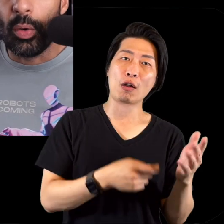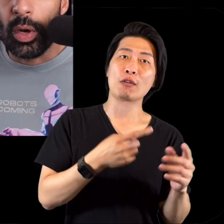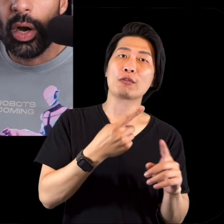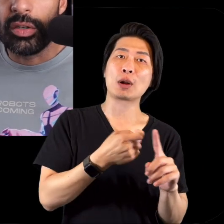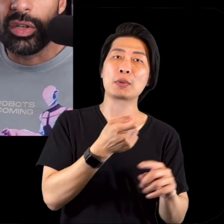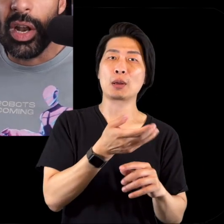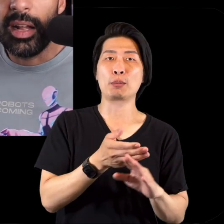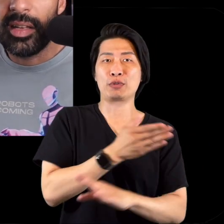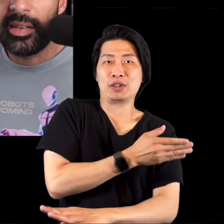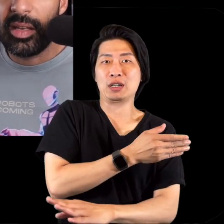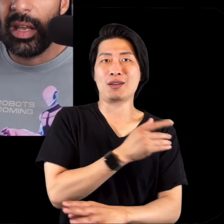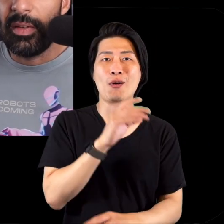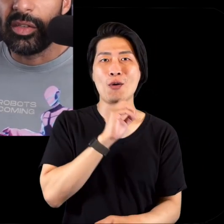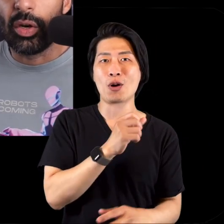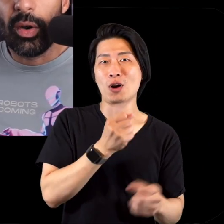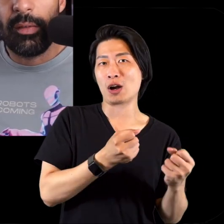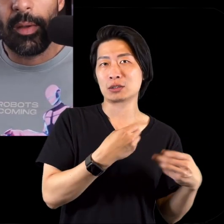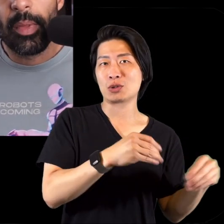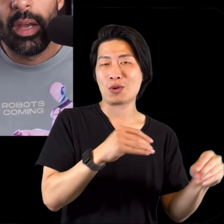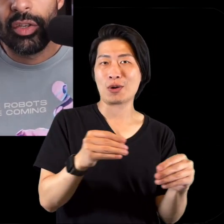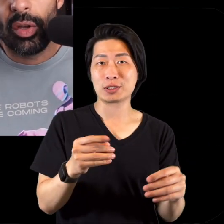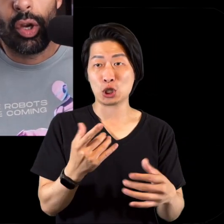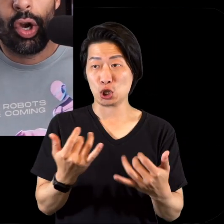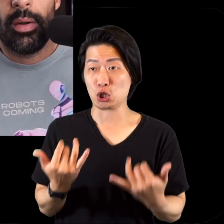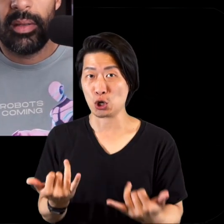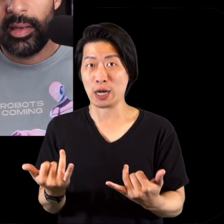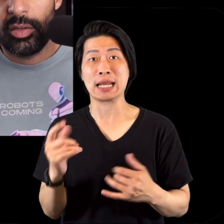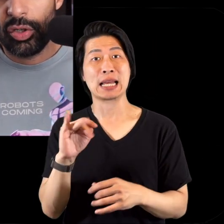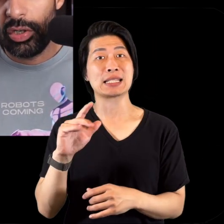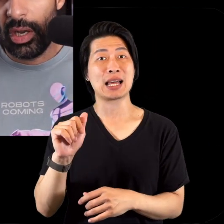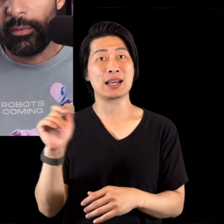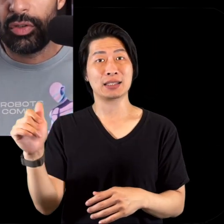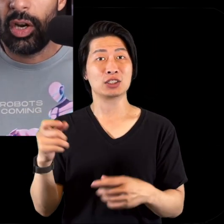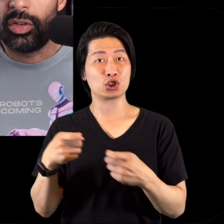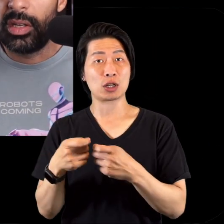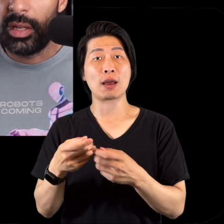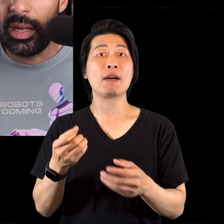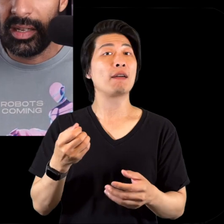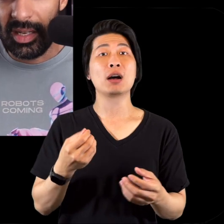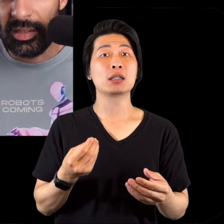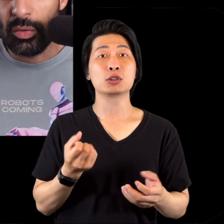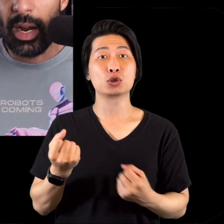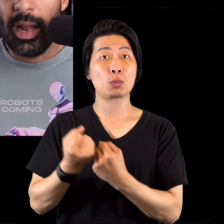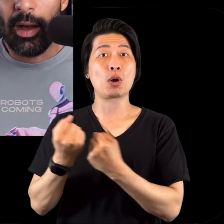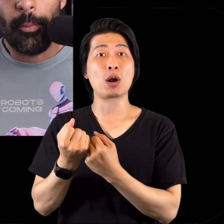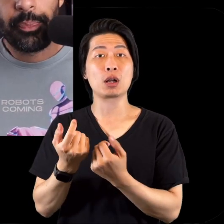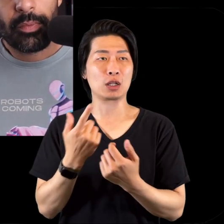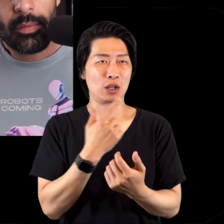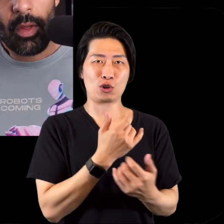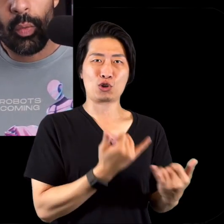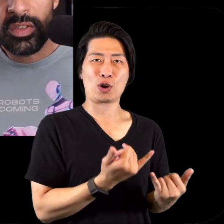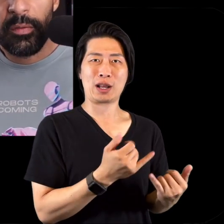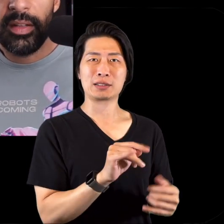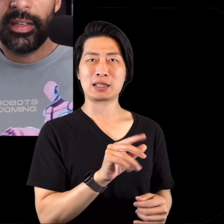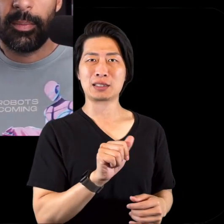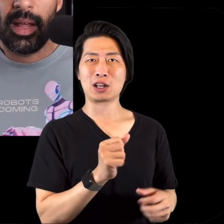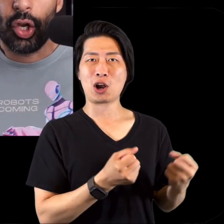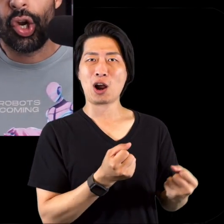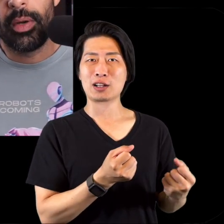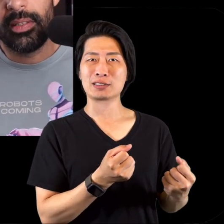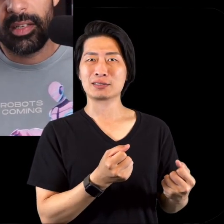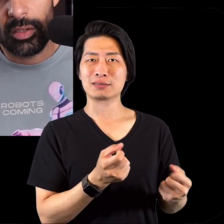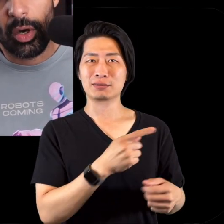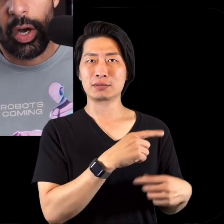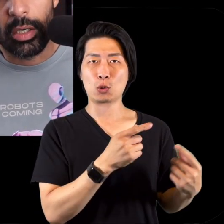with its own cars. Non-Tesla EVs are gravy. So the current Tesla charging infrastructure that exists right now was funded by